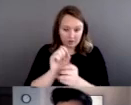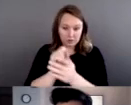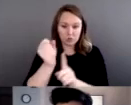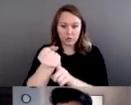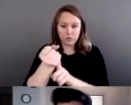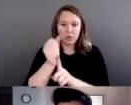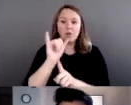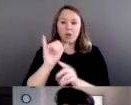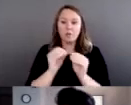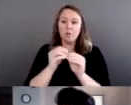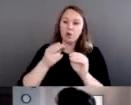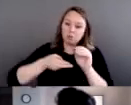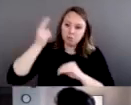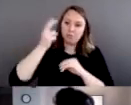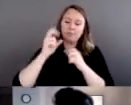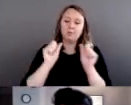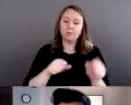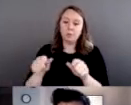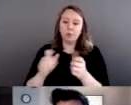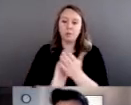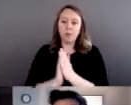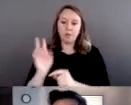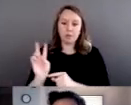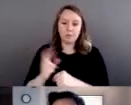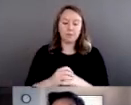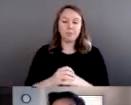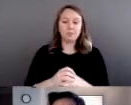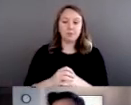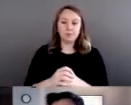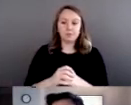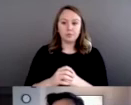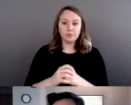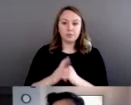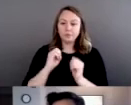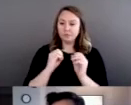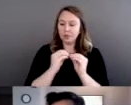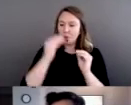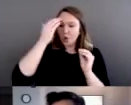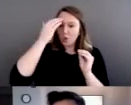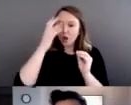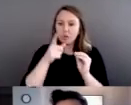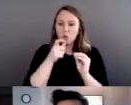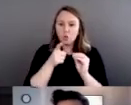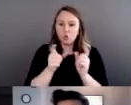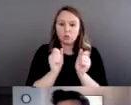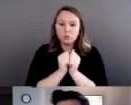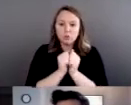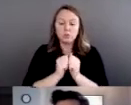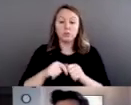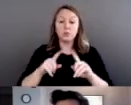a greater chance of being victimized. You know, be more aware of who you're with. Are you with friends? Are you with